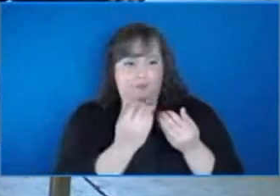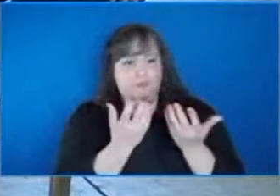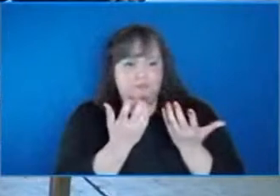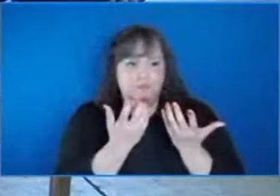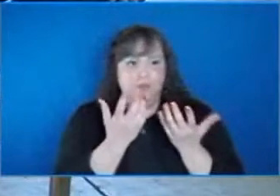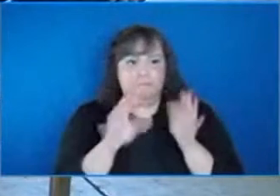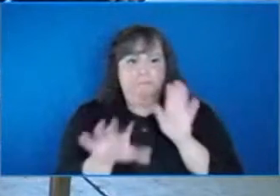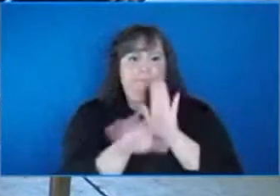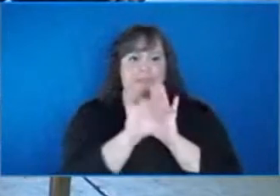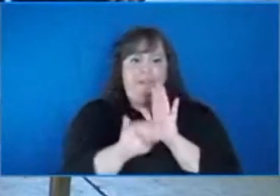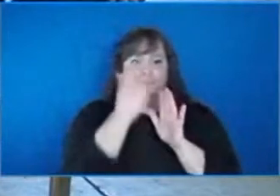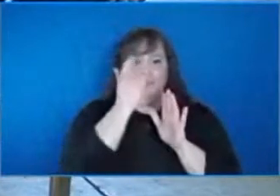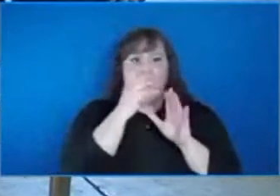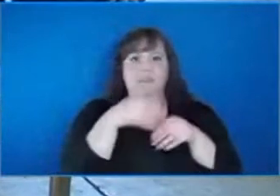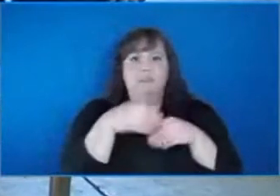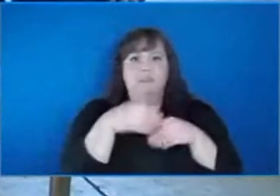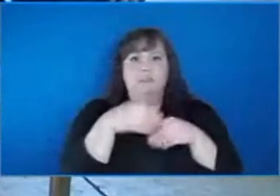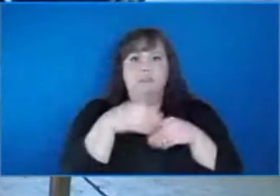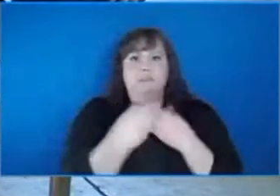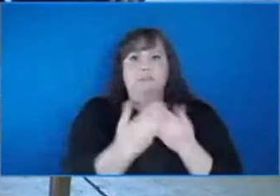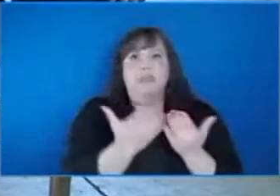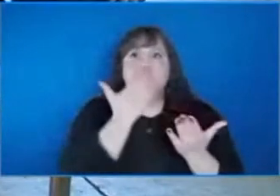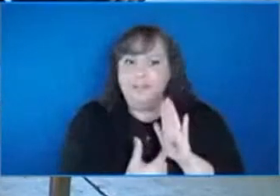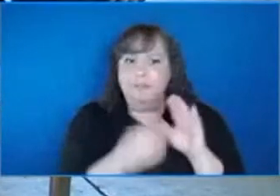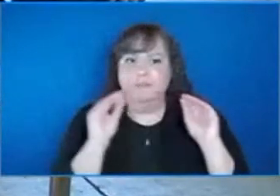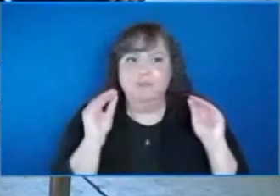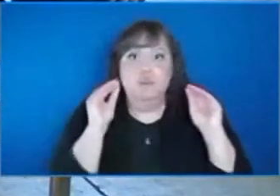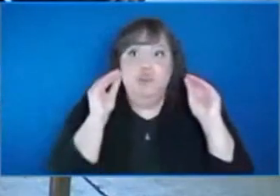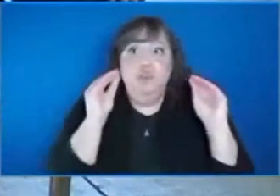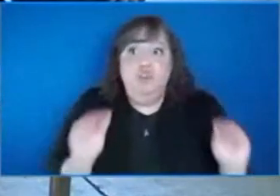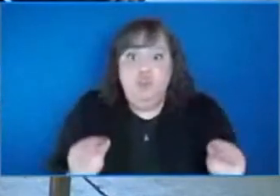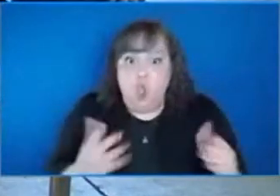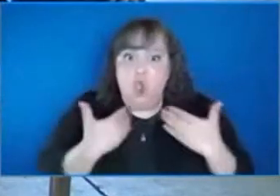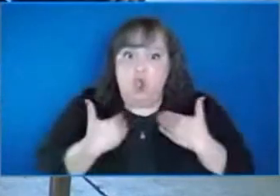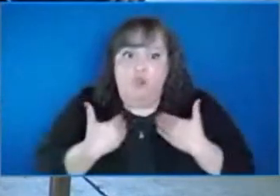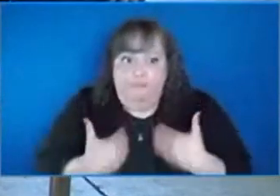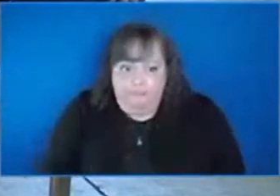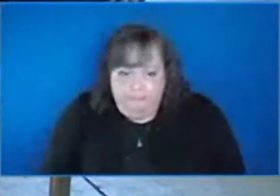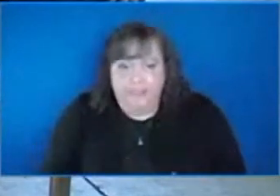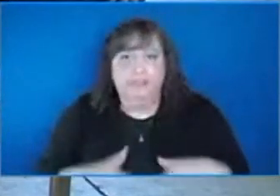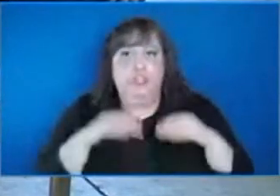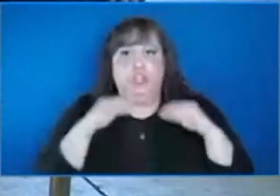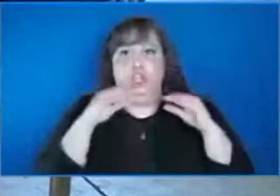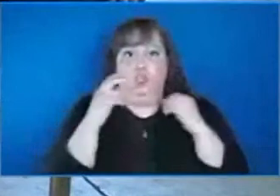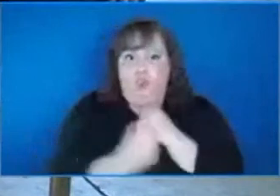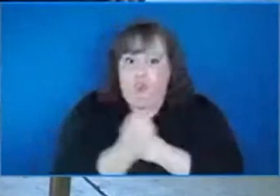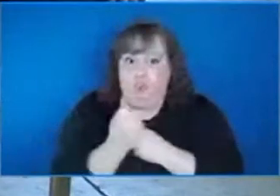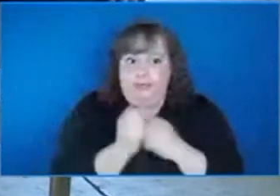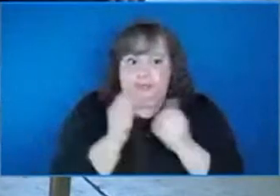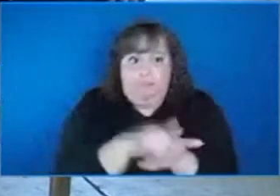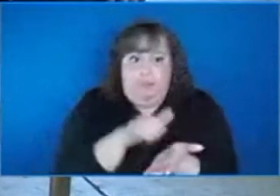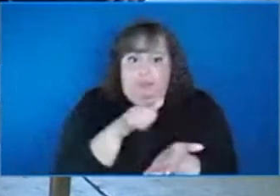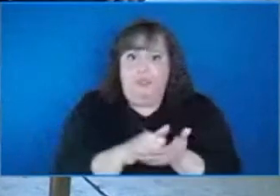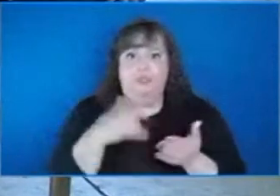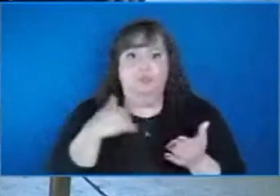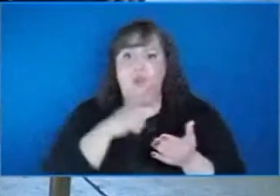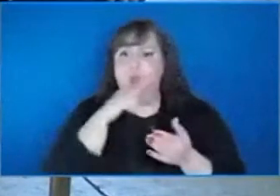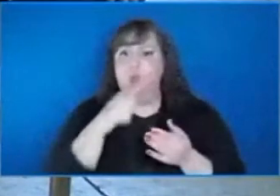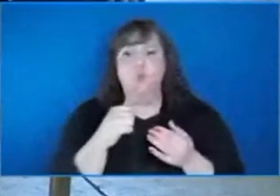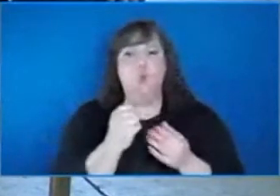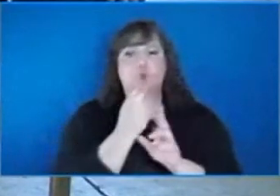we really, it is no risk. Physically impossible. Physically impossible. We're not going to set off a billiard ball reaction in